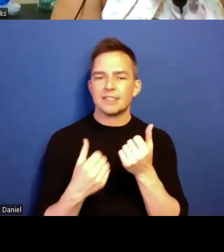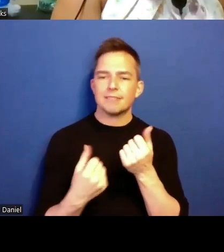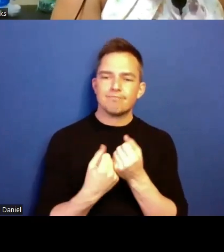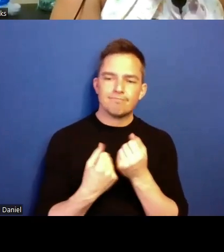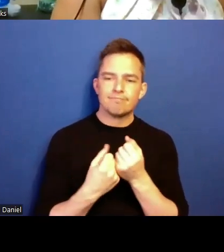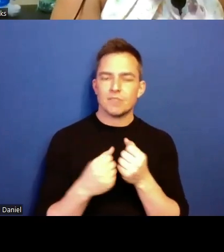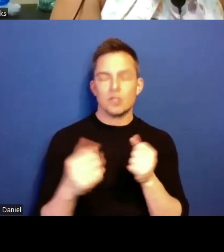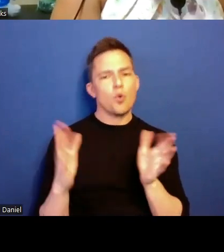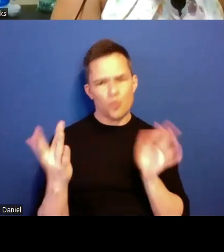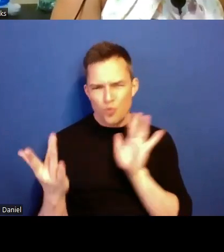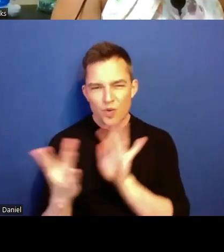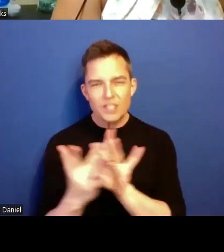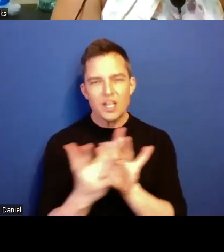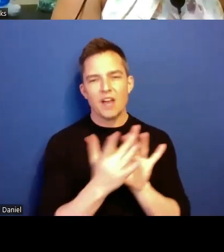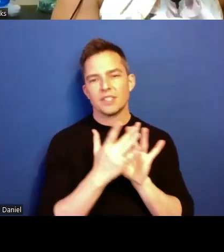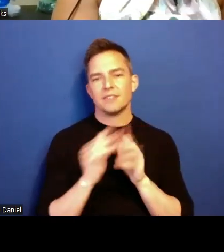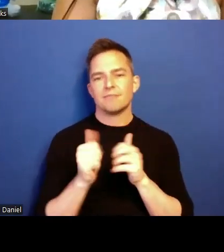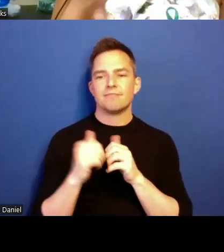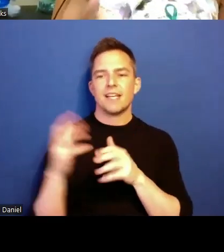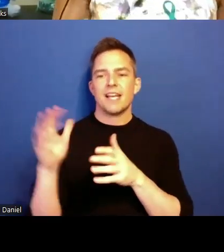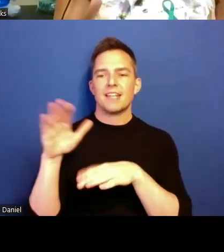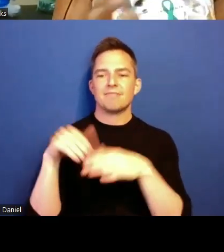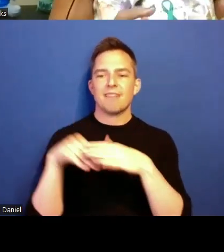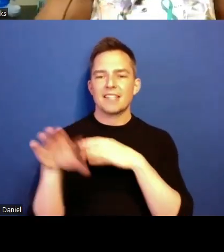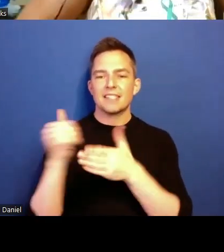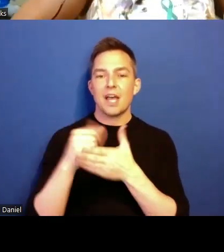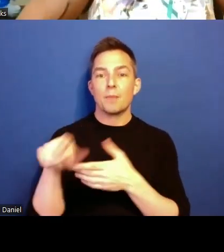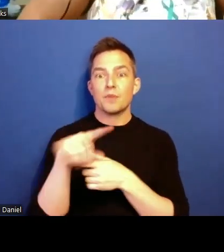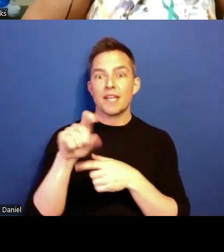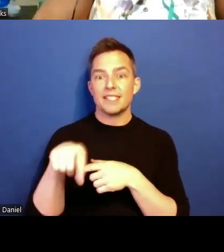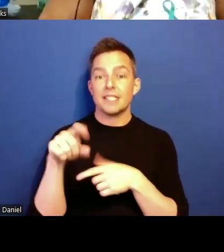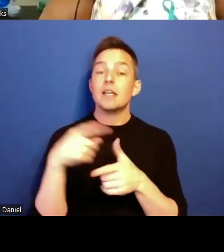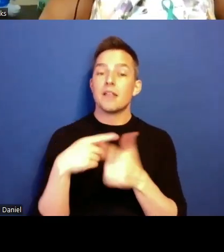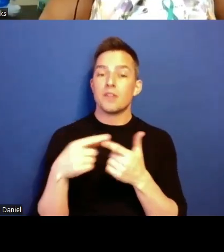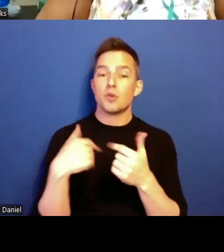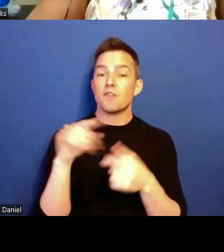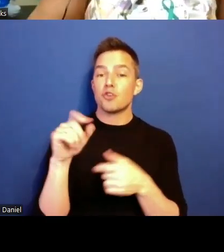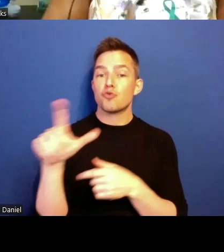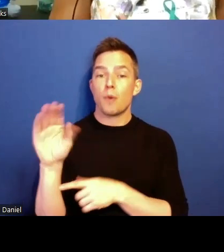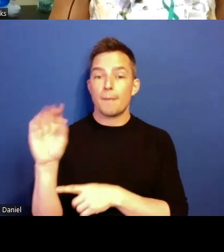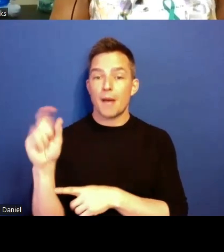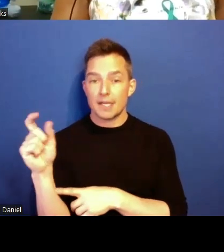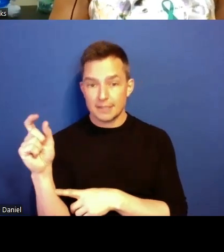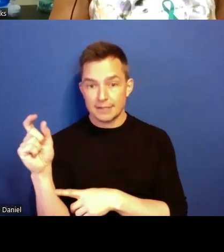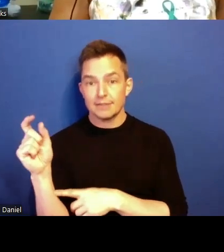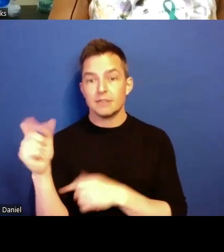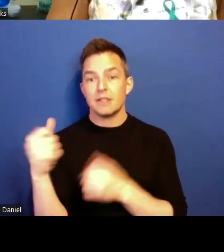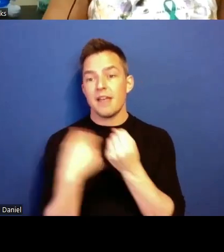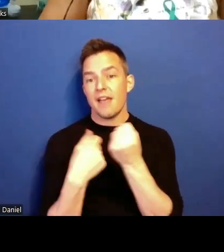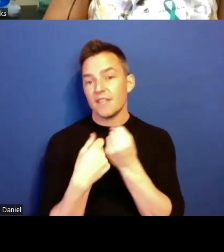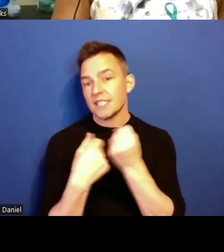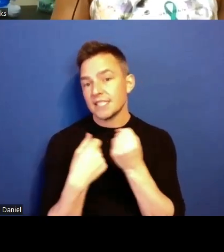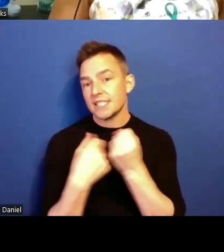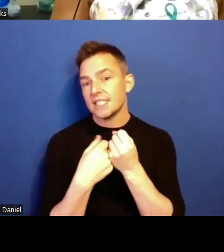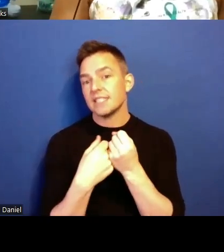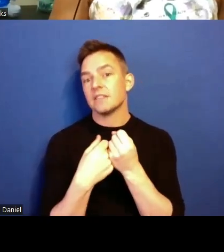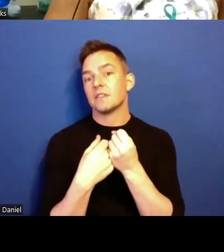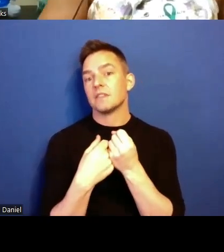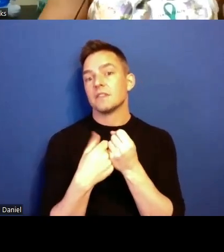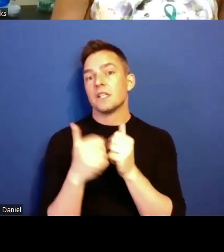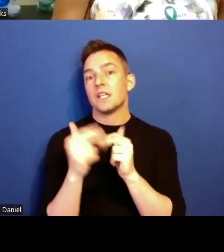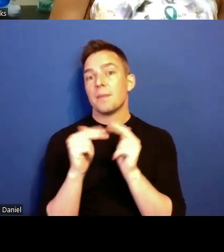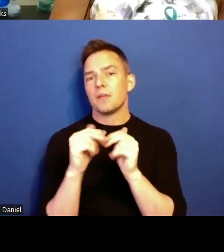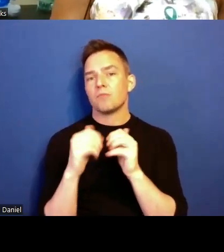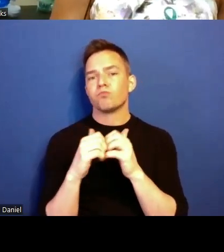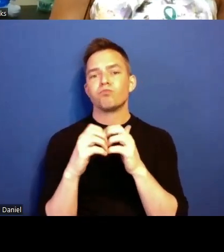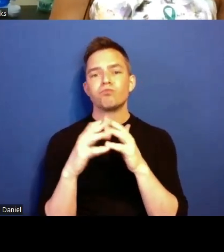reach out and get the help that you need so that you have that toolbox of advocacy that has built you up.